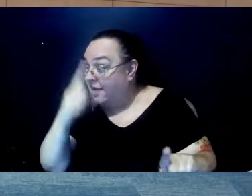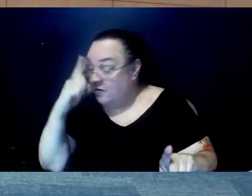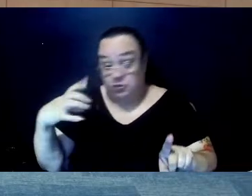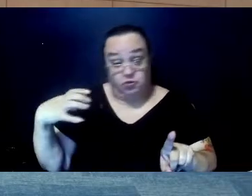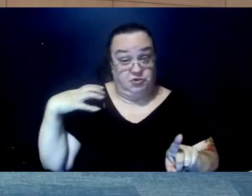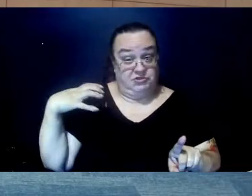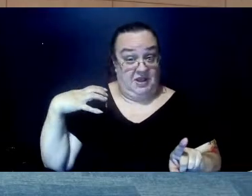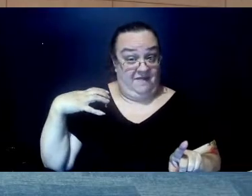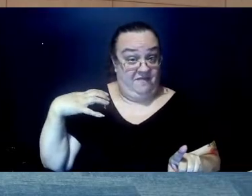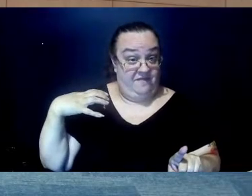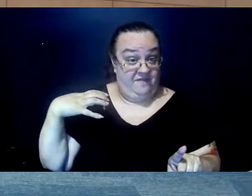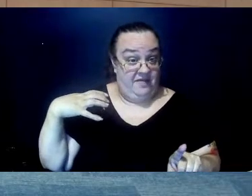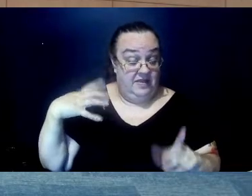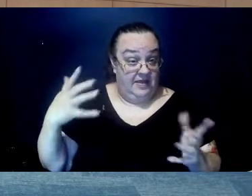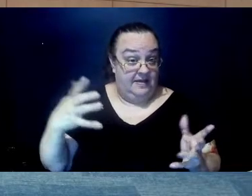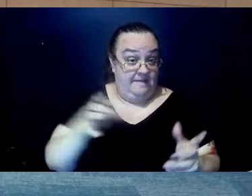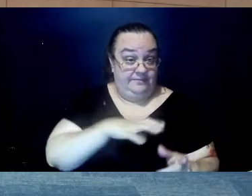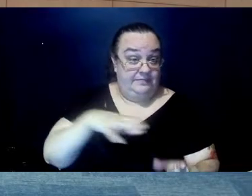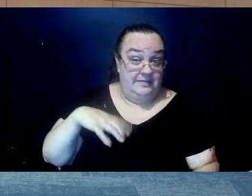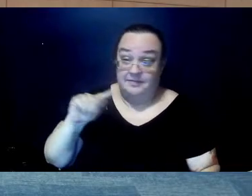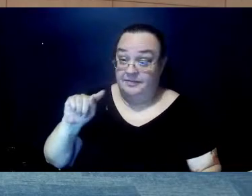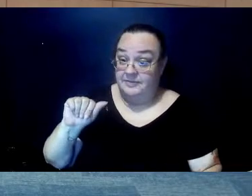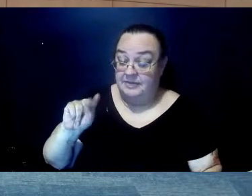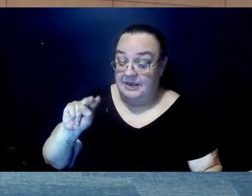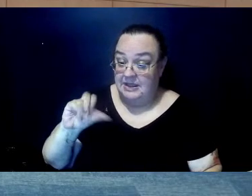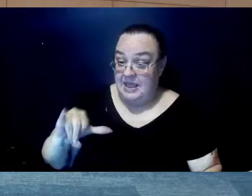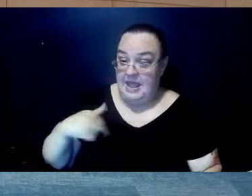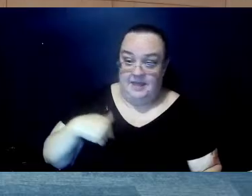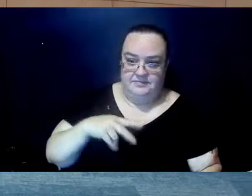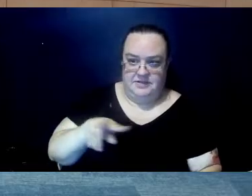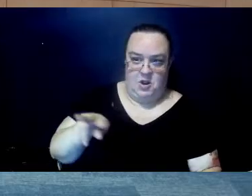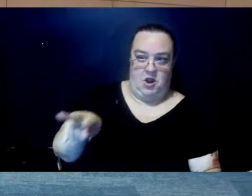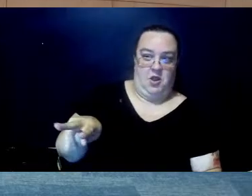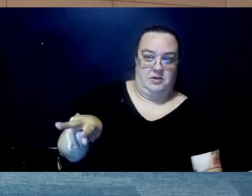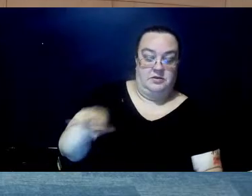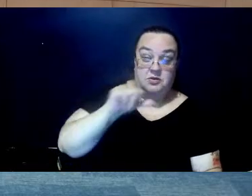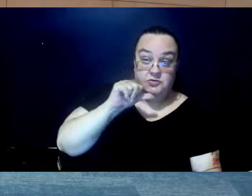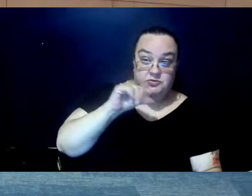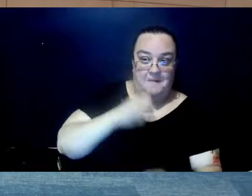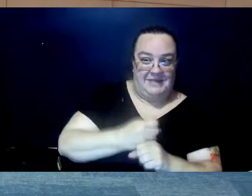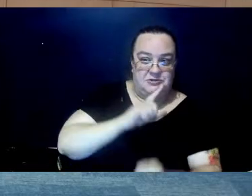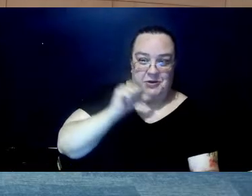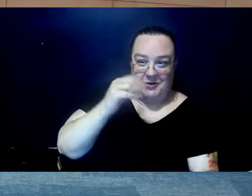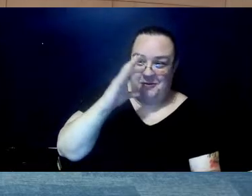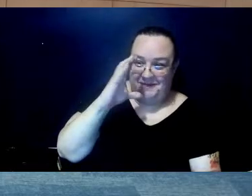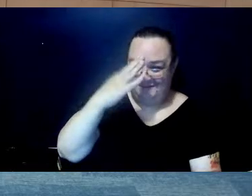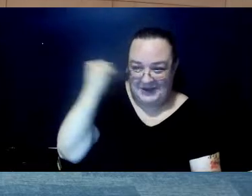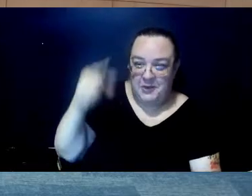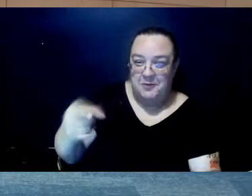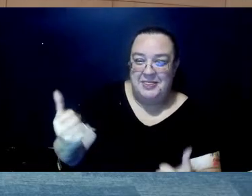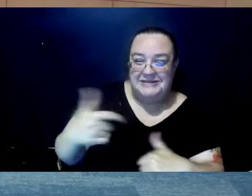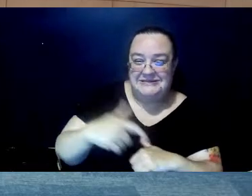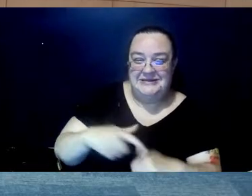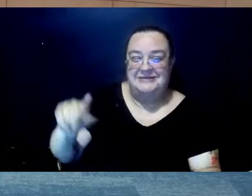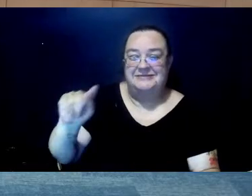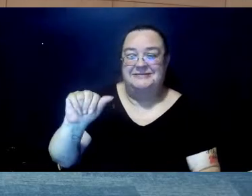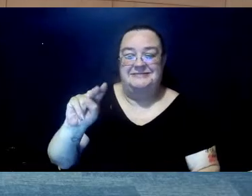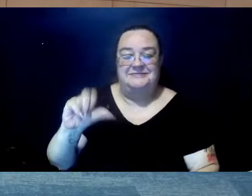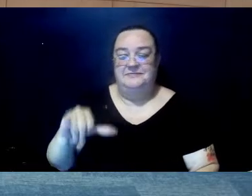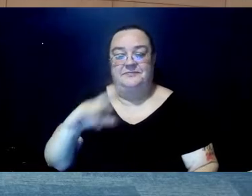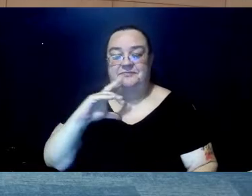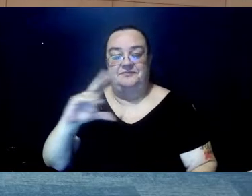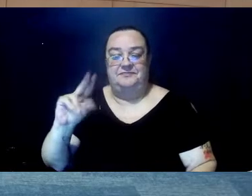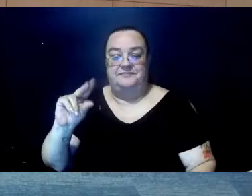chief? Councilmember Tansey, I'm specifically looking at you so I don't forget you this time. All right. No,